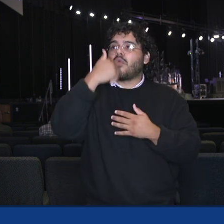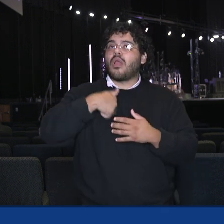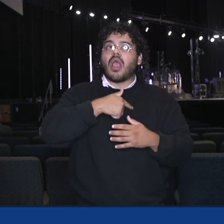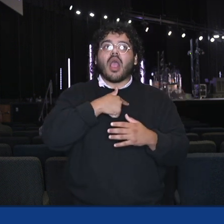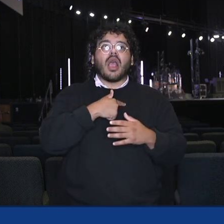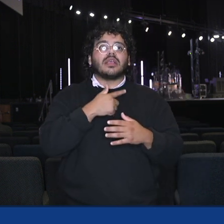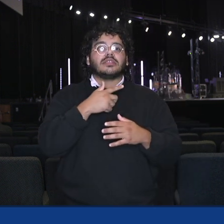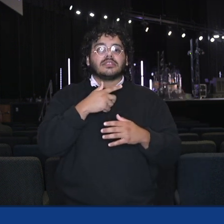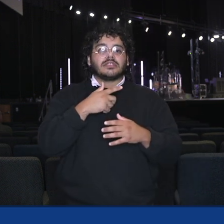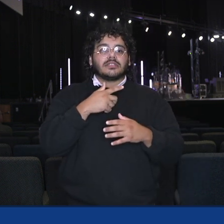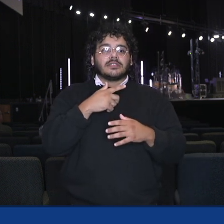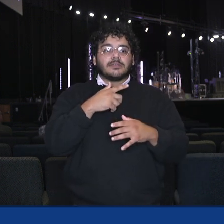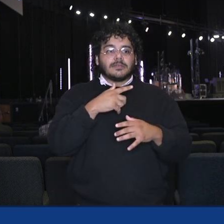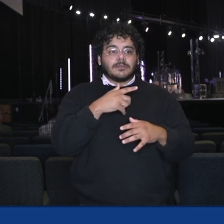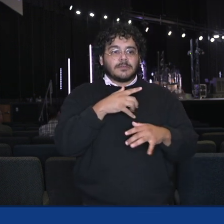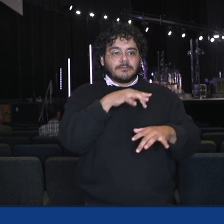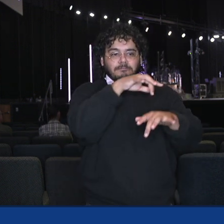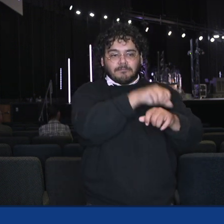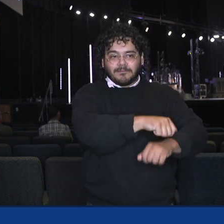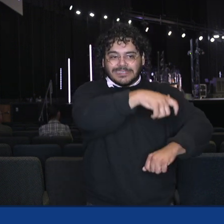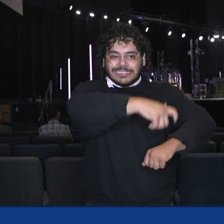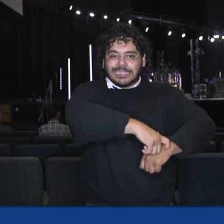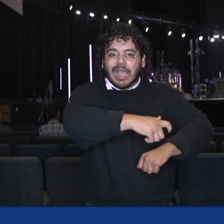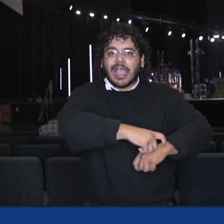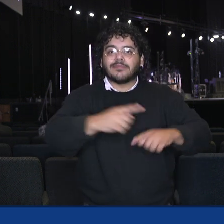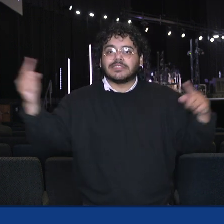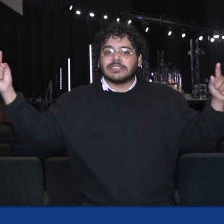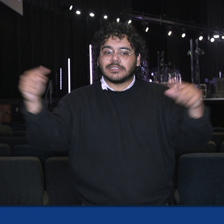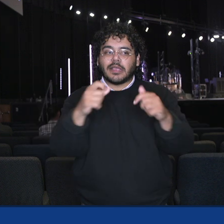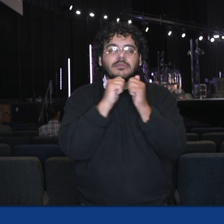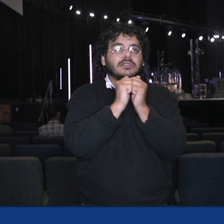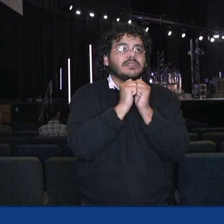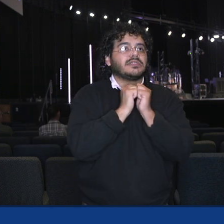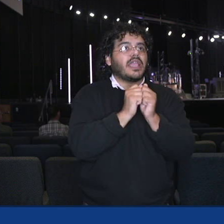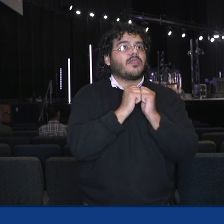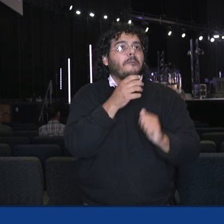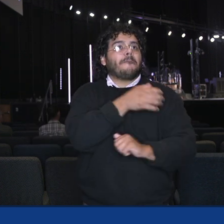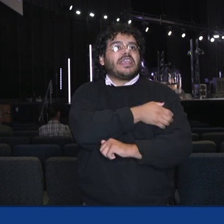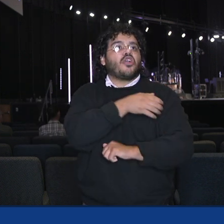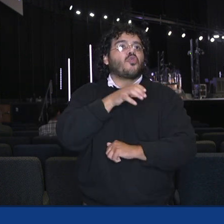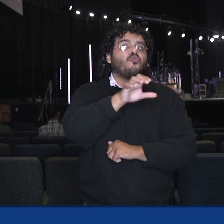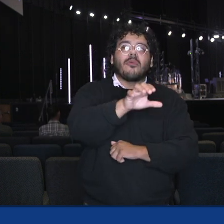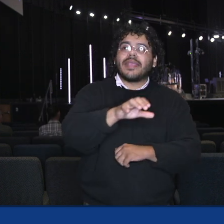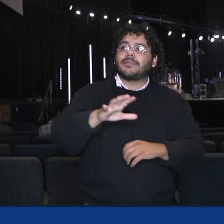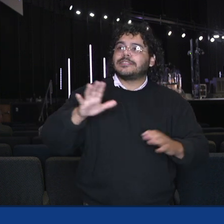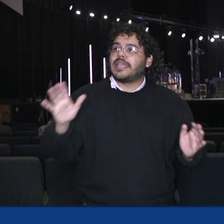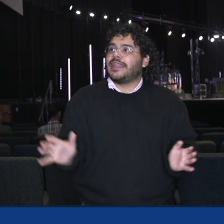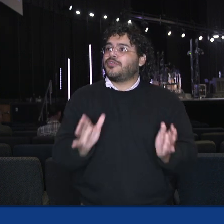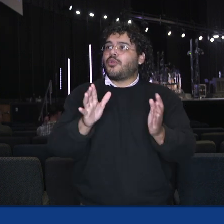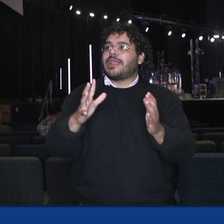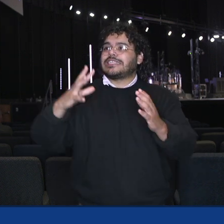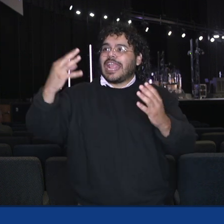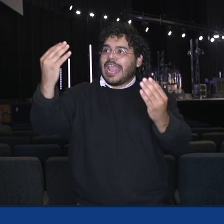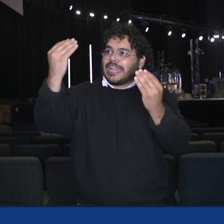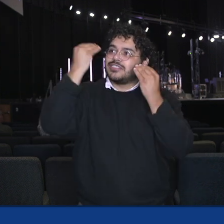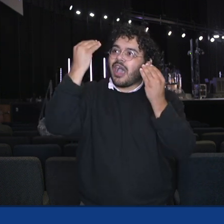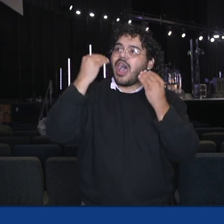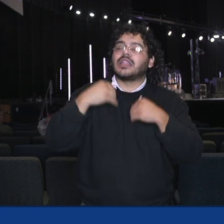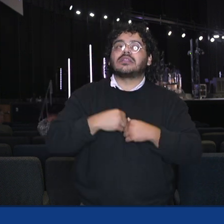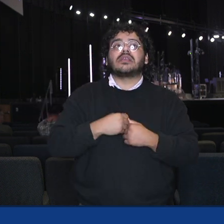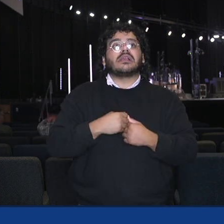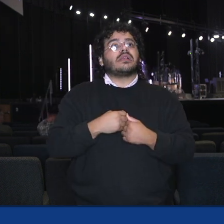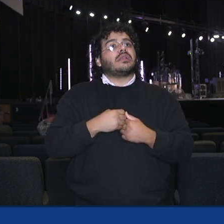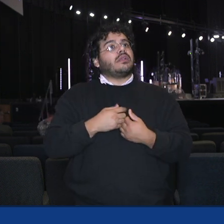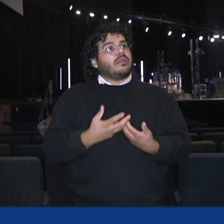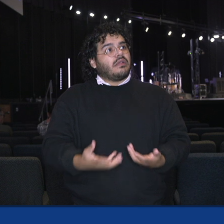come together to be equipped, to be encouraged, and to be taught. How is it that we walk out this